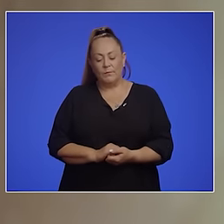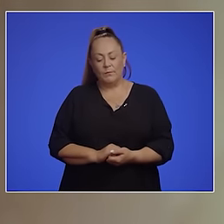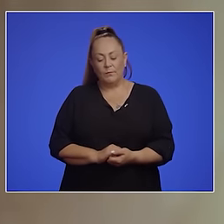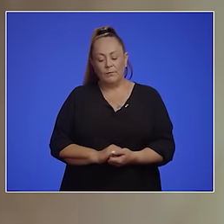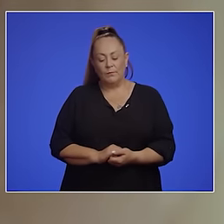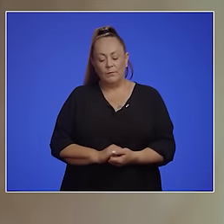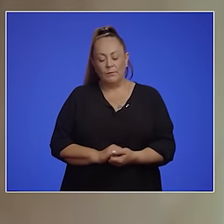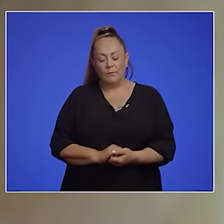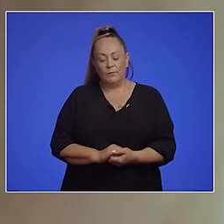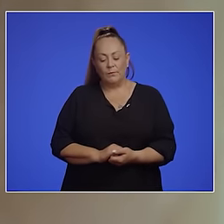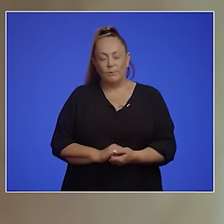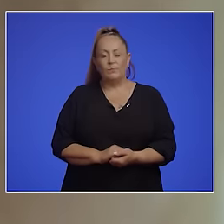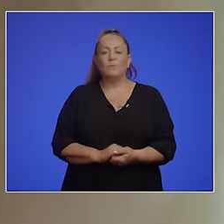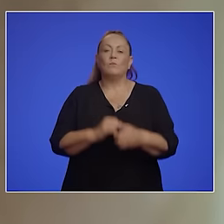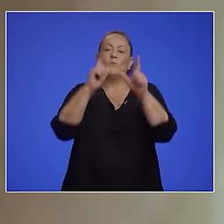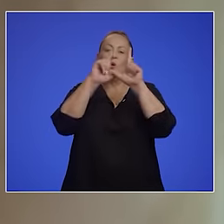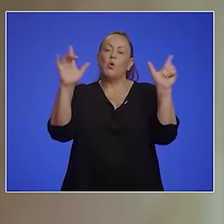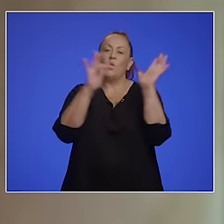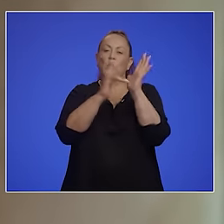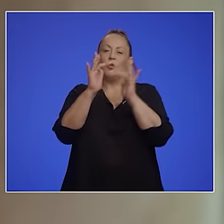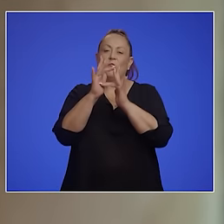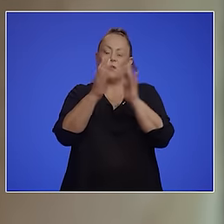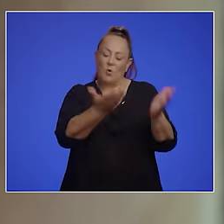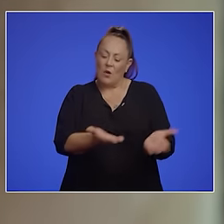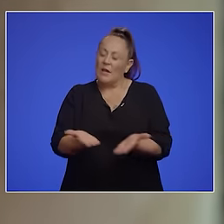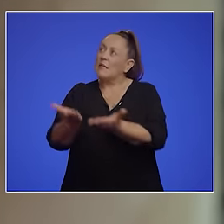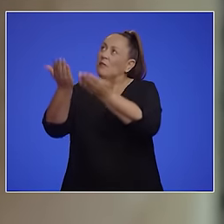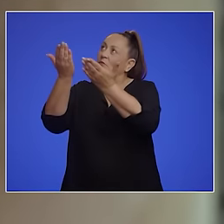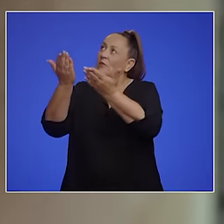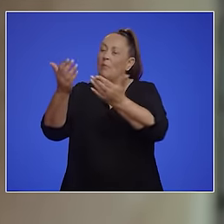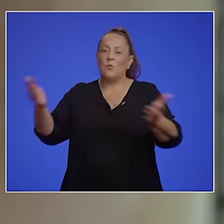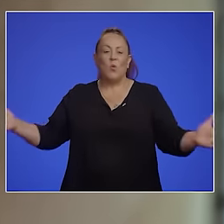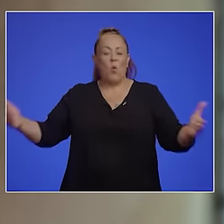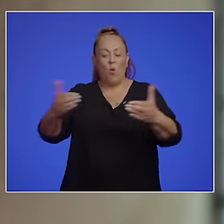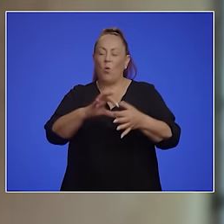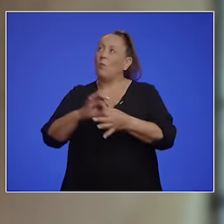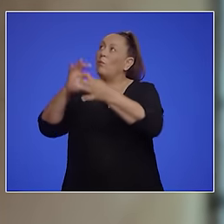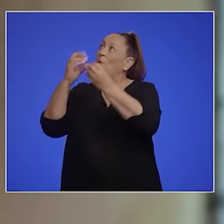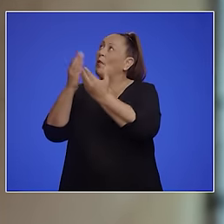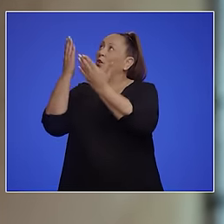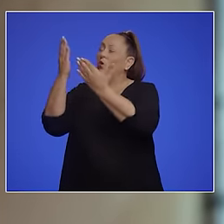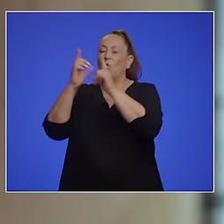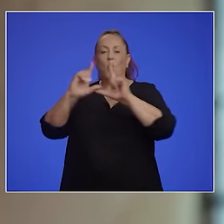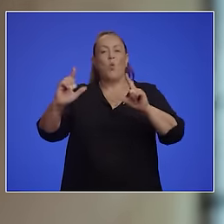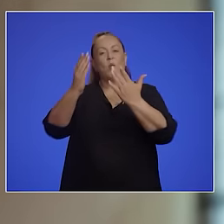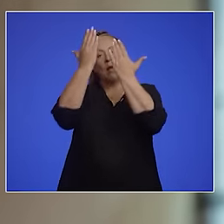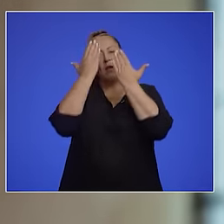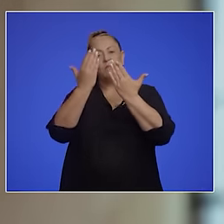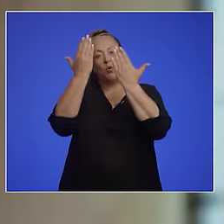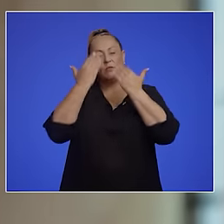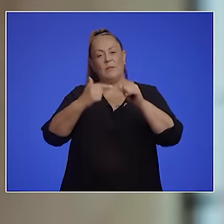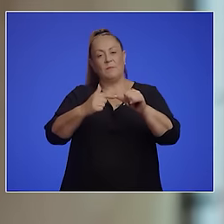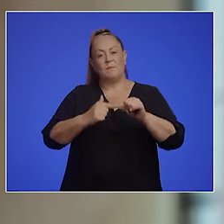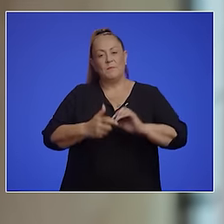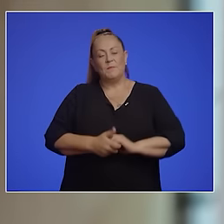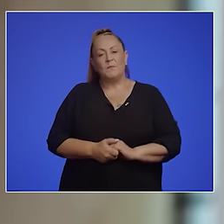Lord Jesus, You were lifted up to draw all people to Yourself. Lord, have mercy. Lord, have mercy. You shouldered the cross